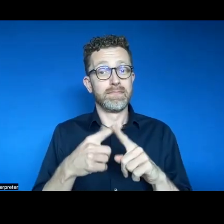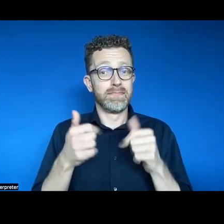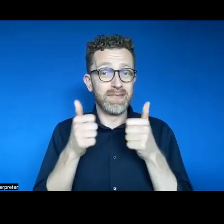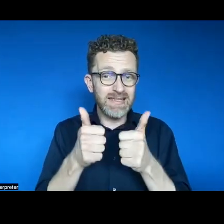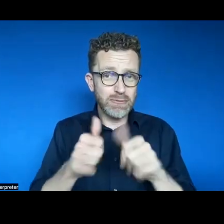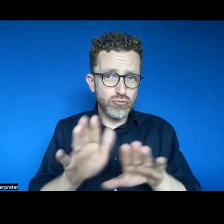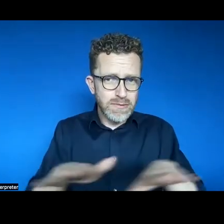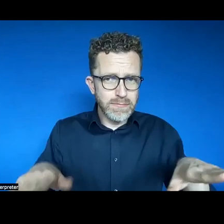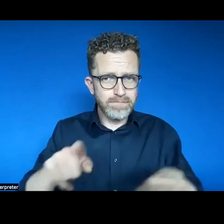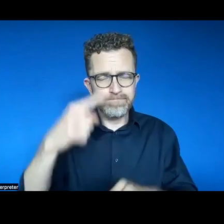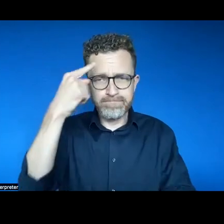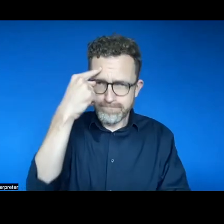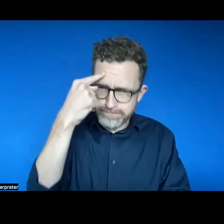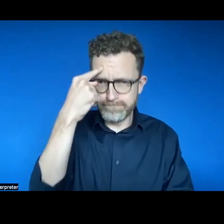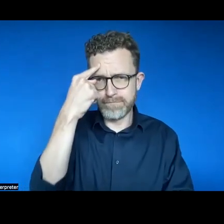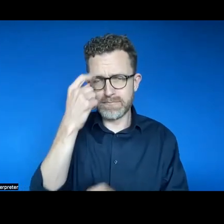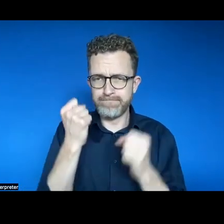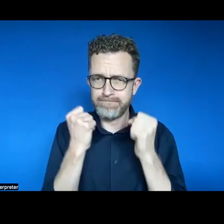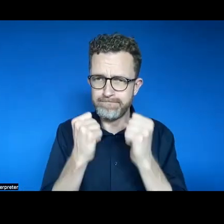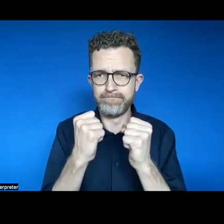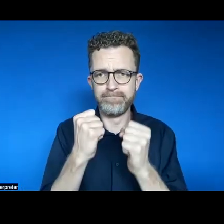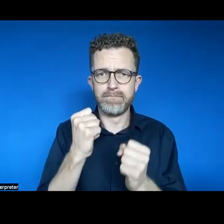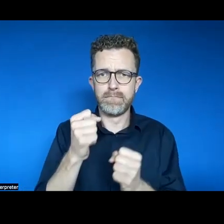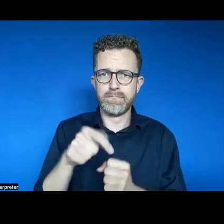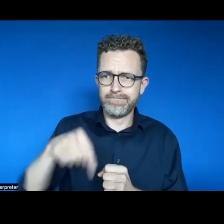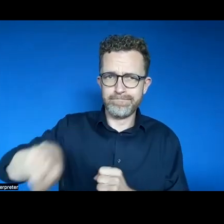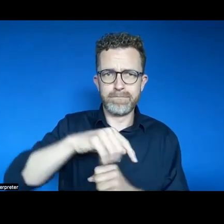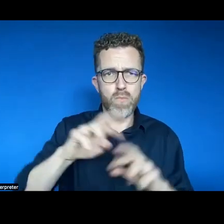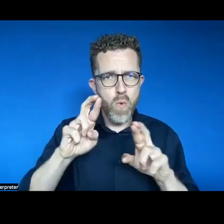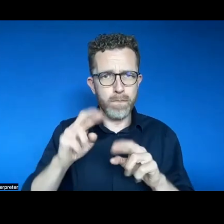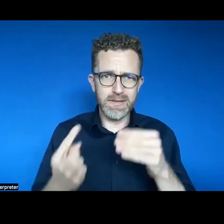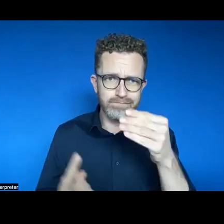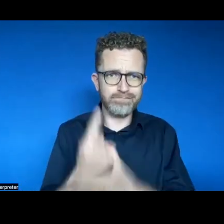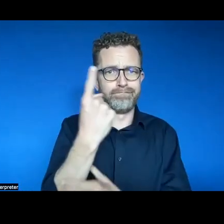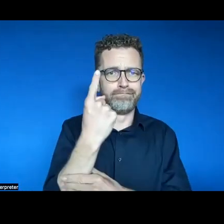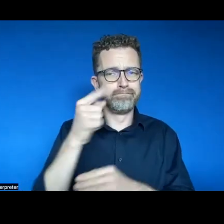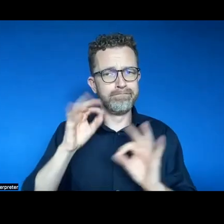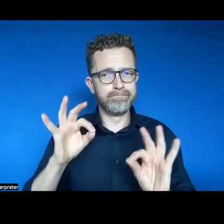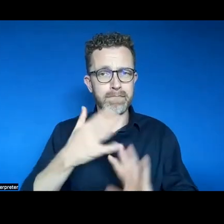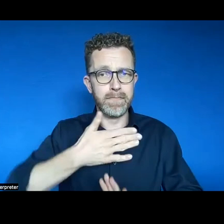change finally happens. So thank you very much and goodbye.